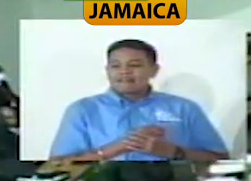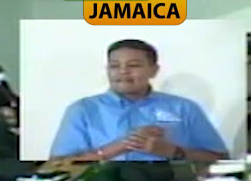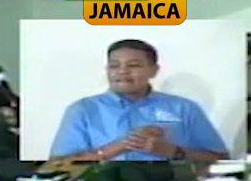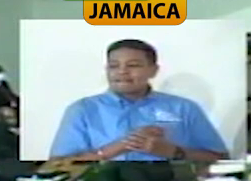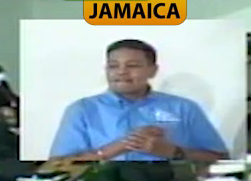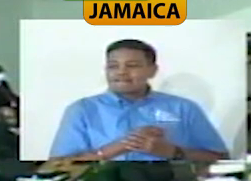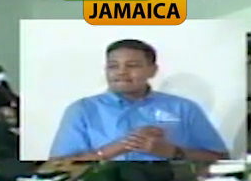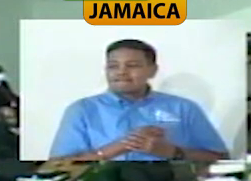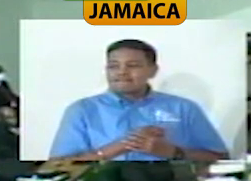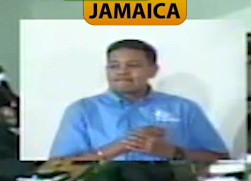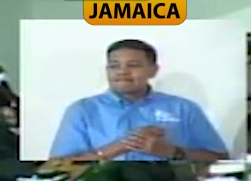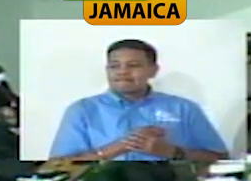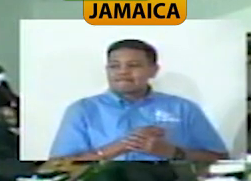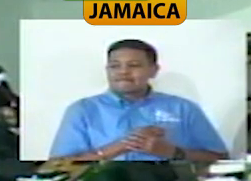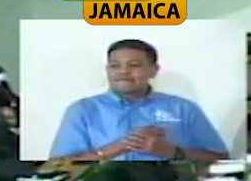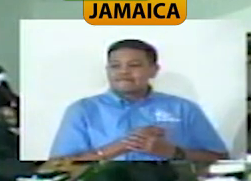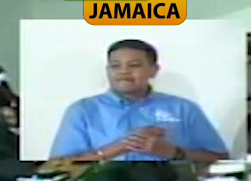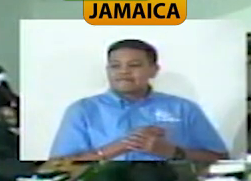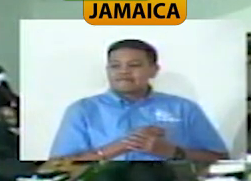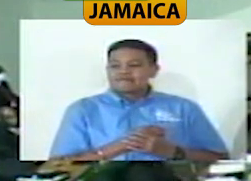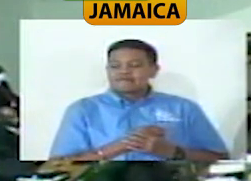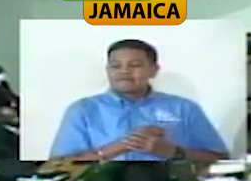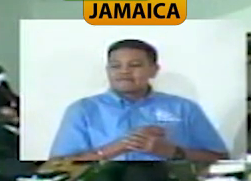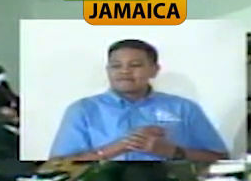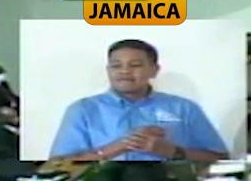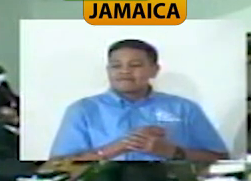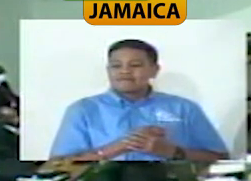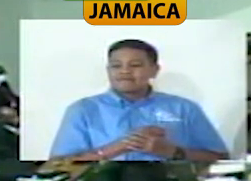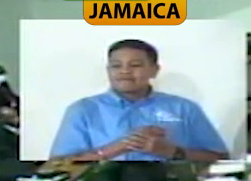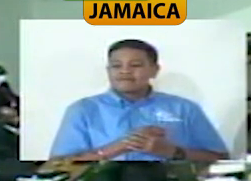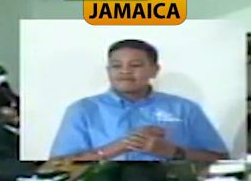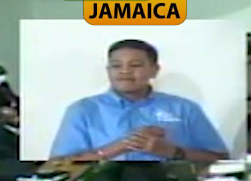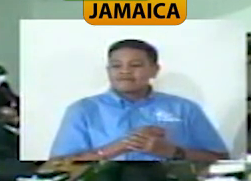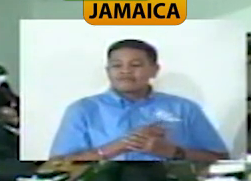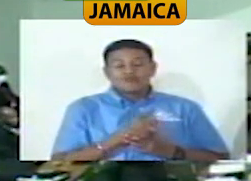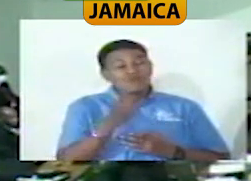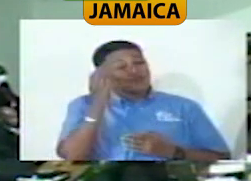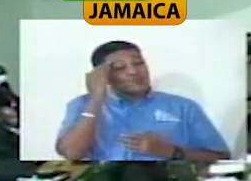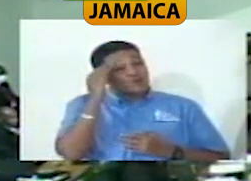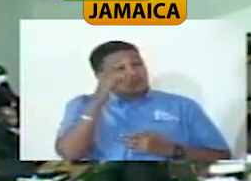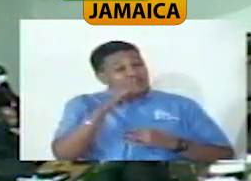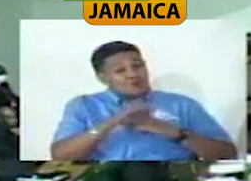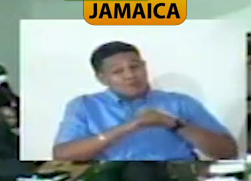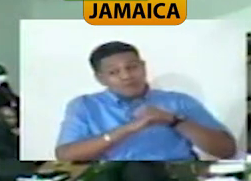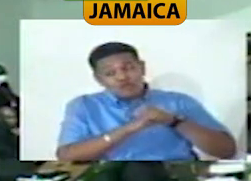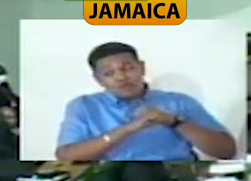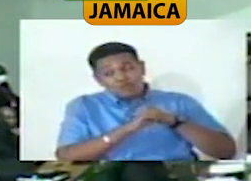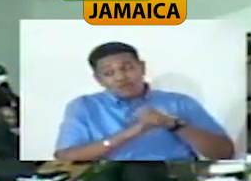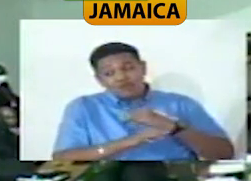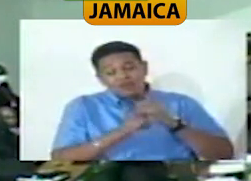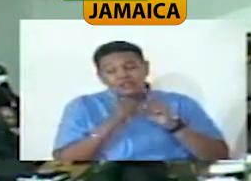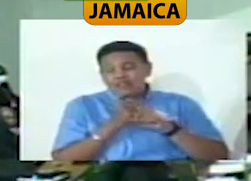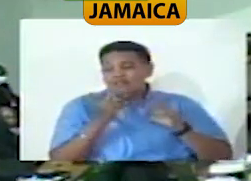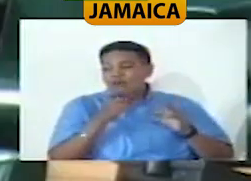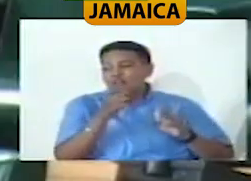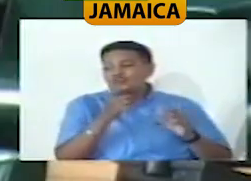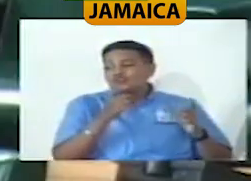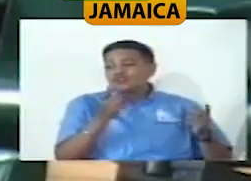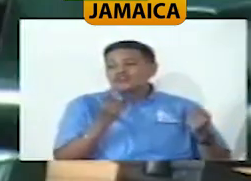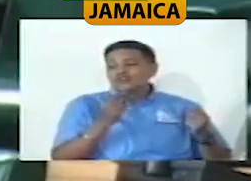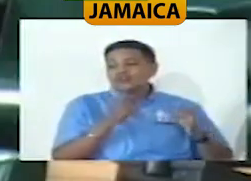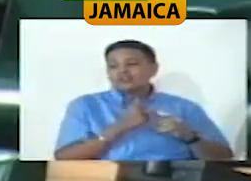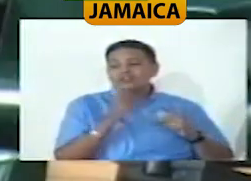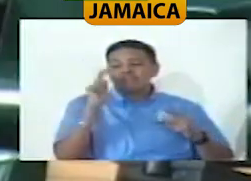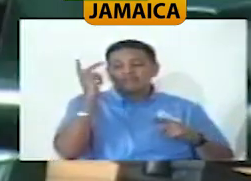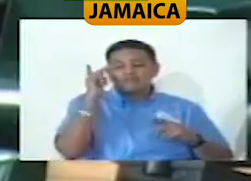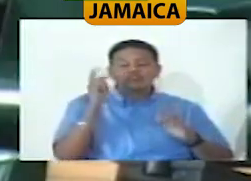you know, she promoted, knowing what she did as a